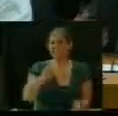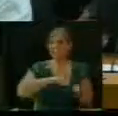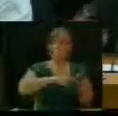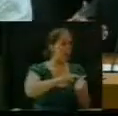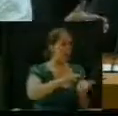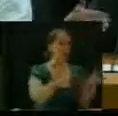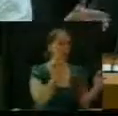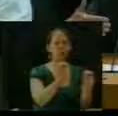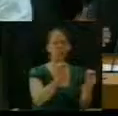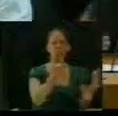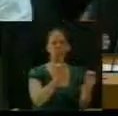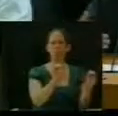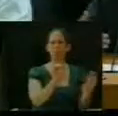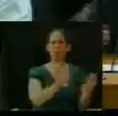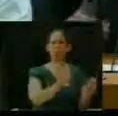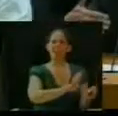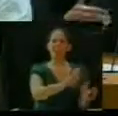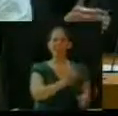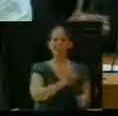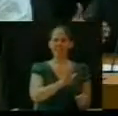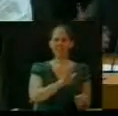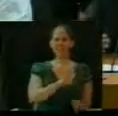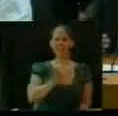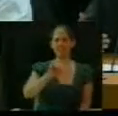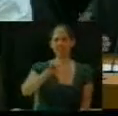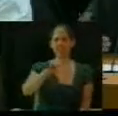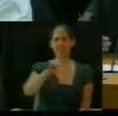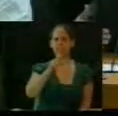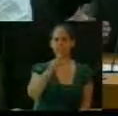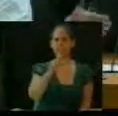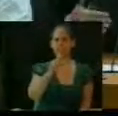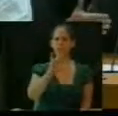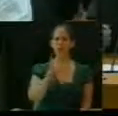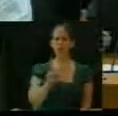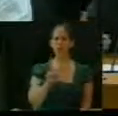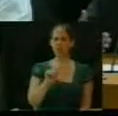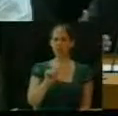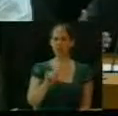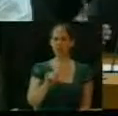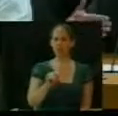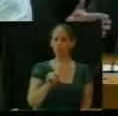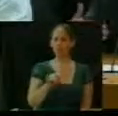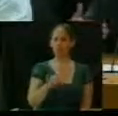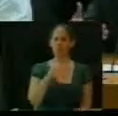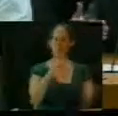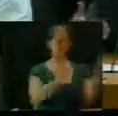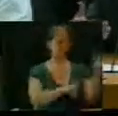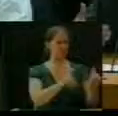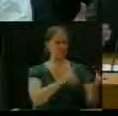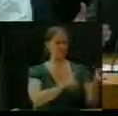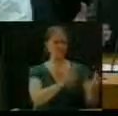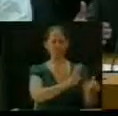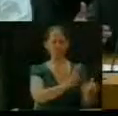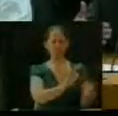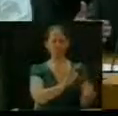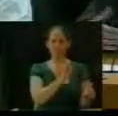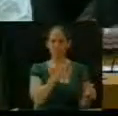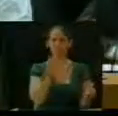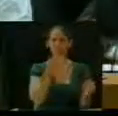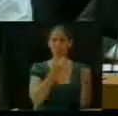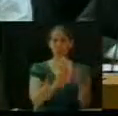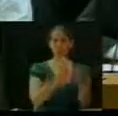this. And they've already had, their integrity questioned, and now they're having it questioned again. I would just encourage us to really